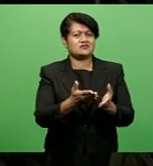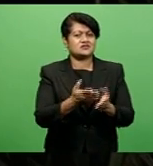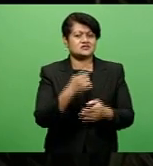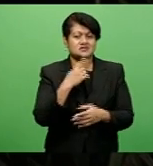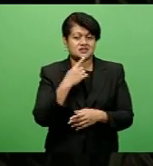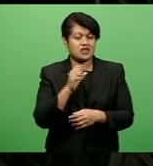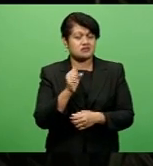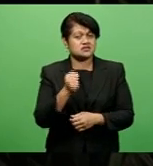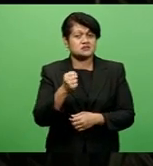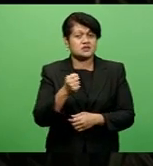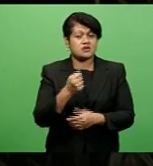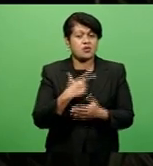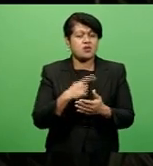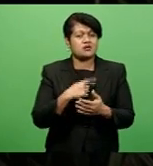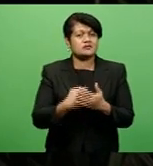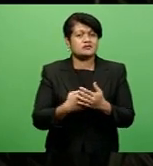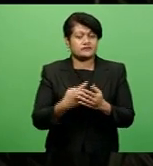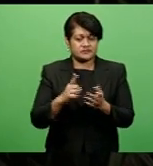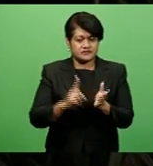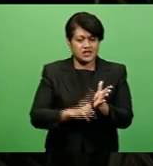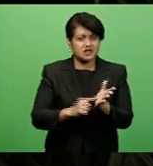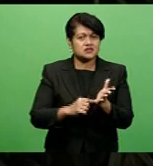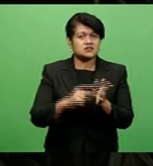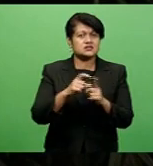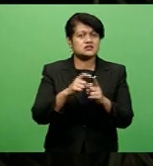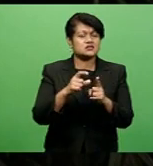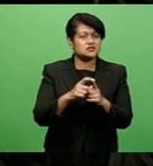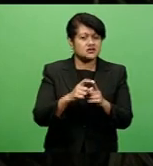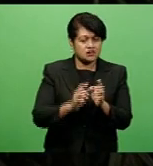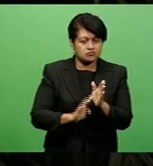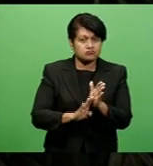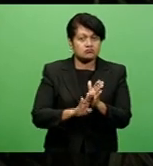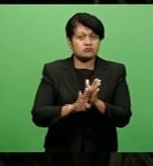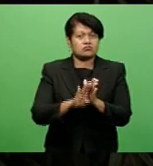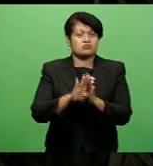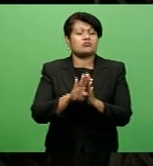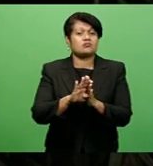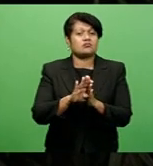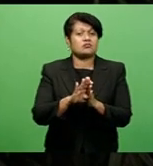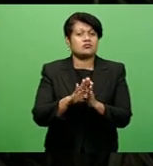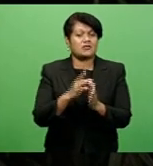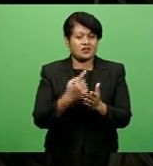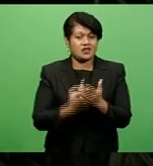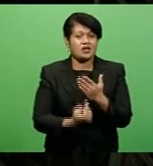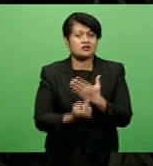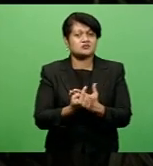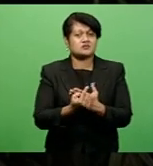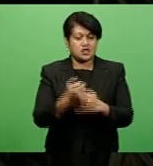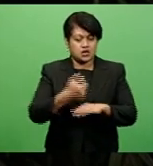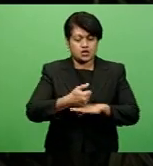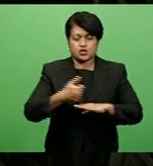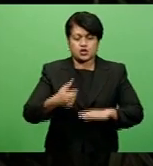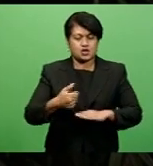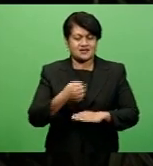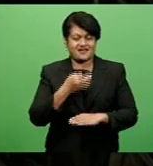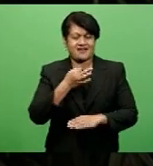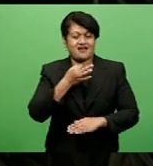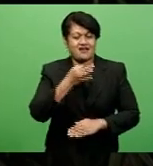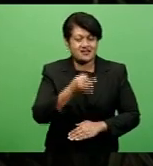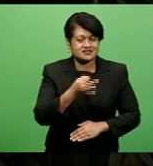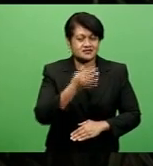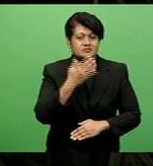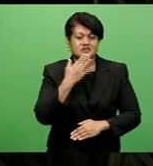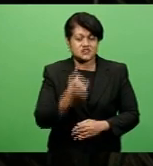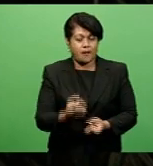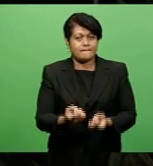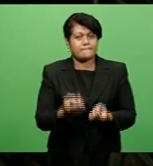And with the increase in leptospirosis, typhoid, dengue fever and diarrhea cases, authorities are stressing the need to boil